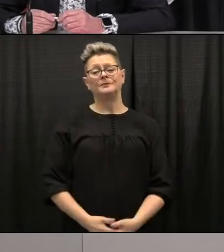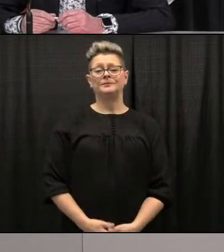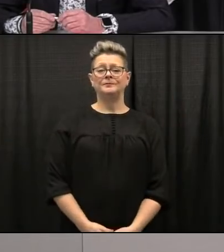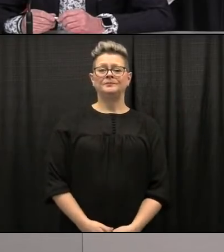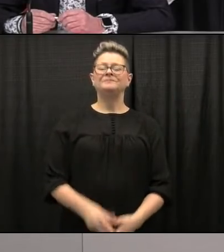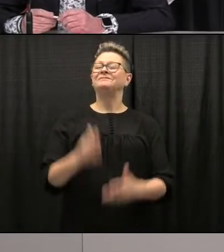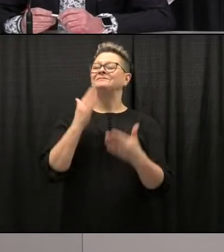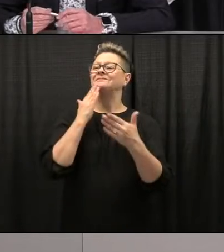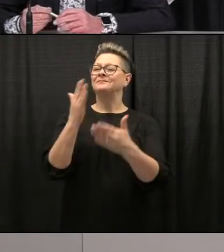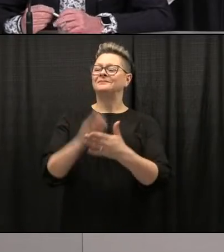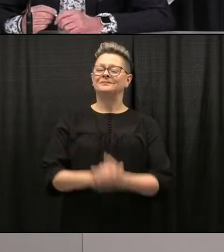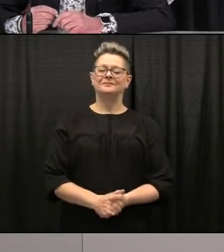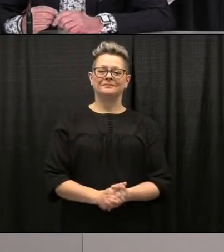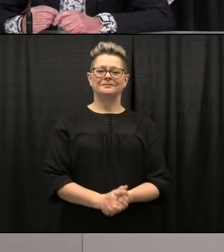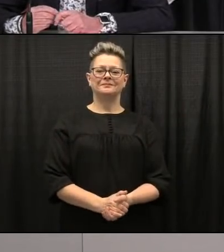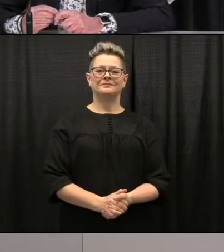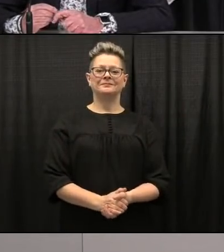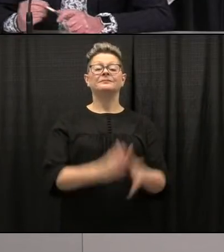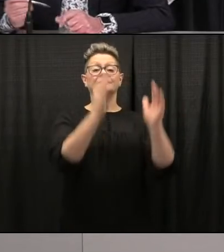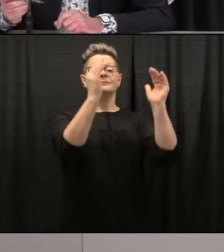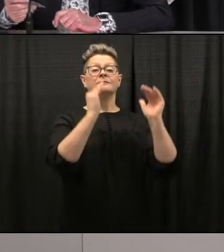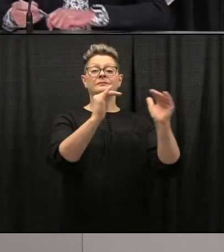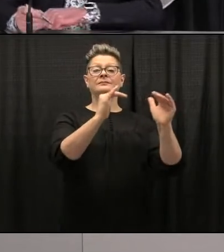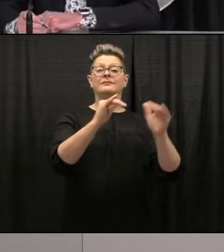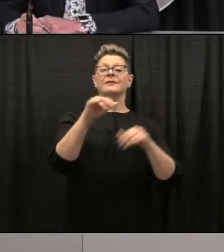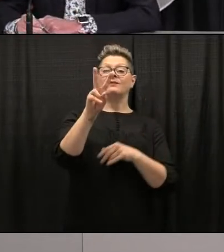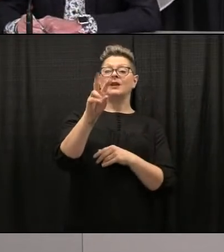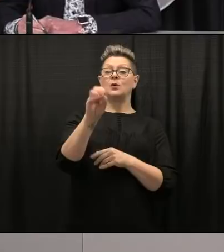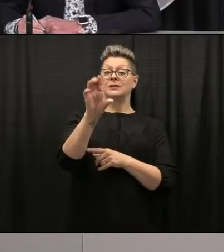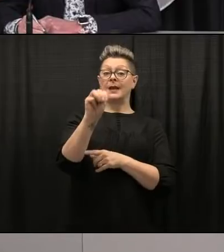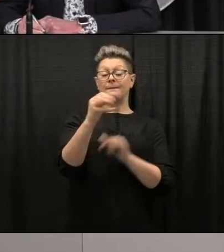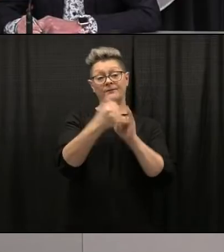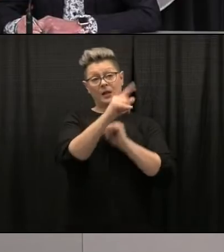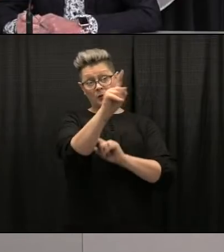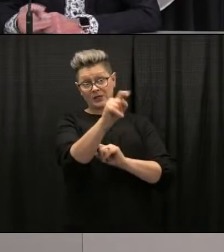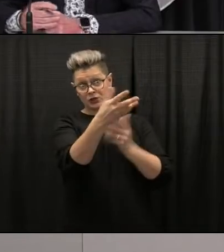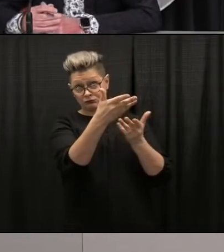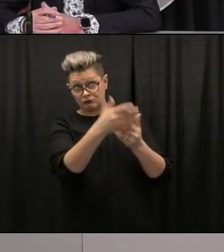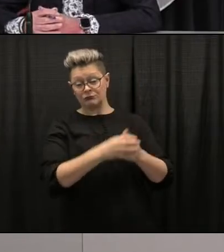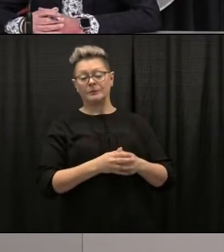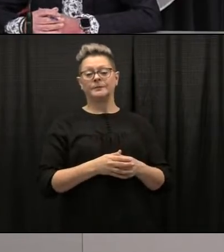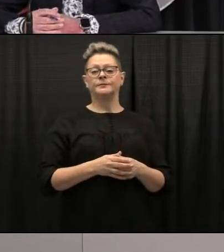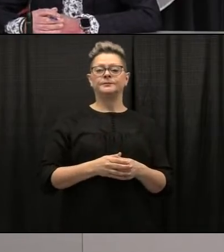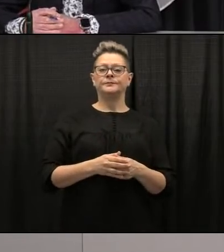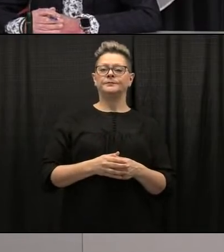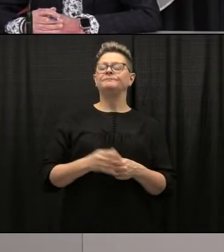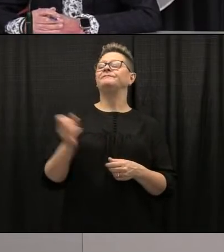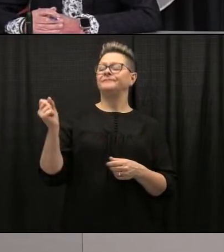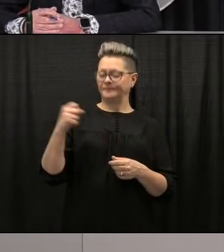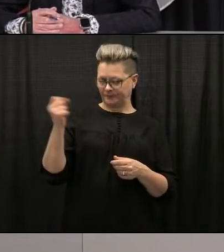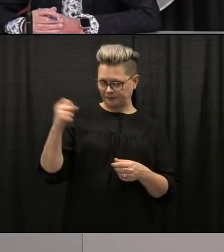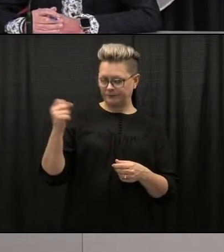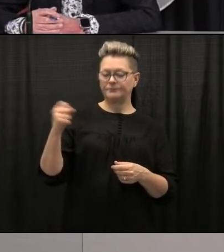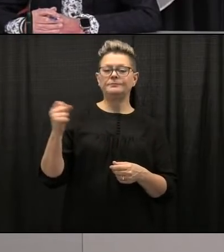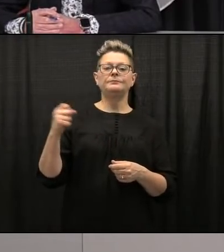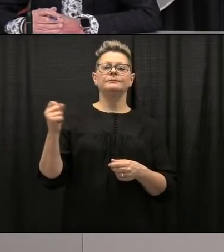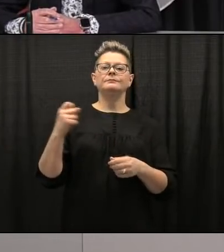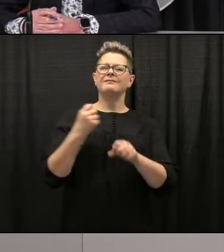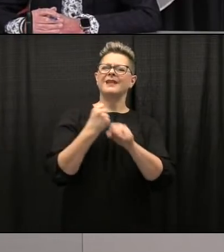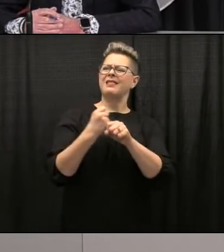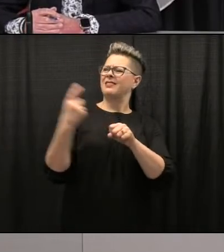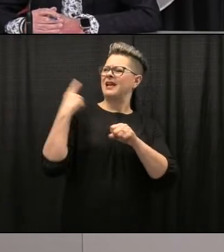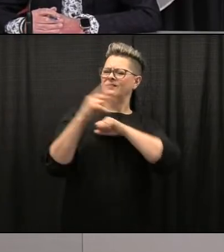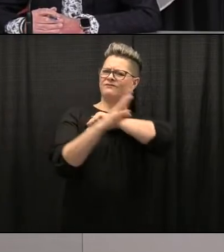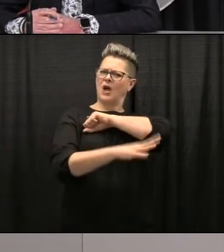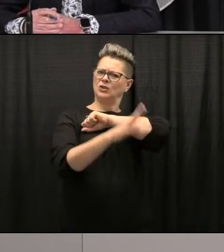Thank you. Richard Duggan with VOCM, do you have a final question? Yes, last fall it